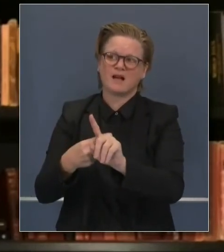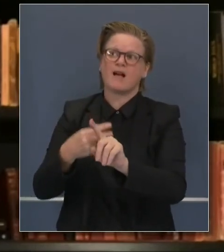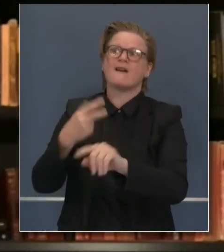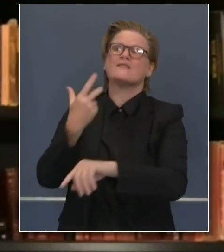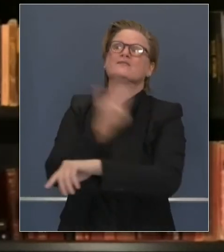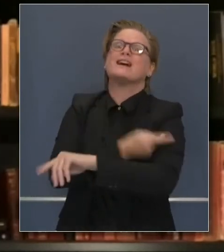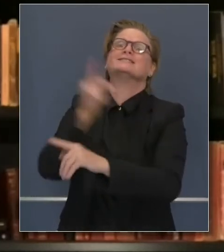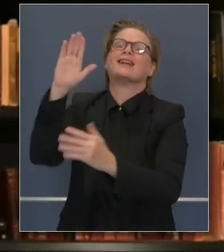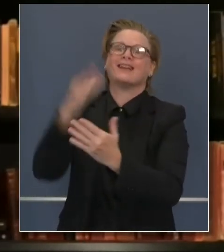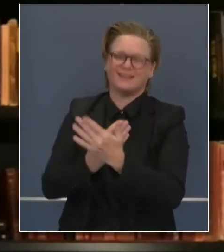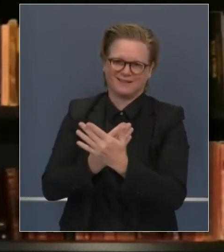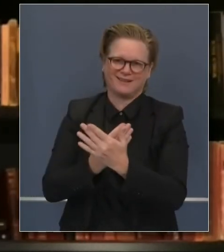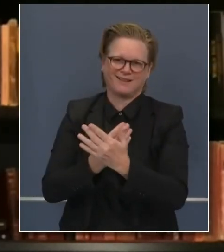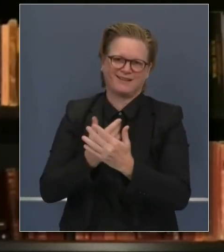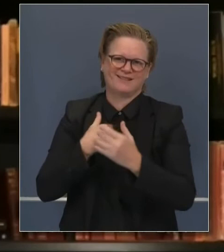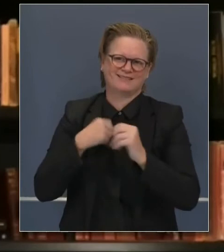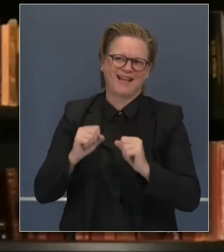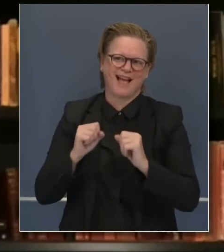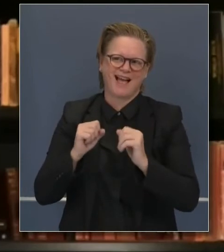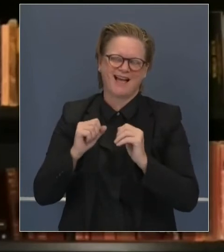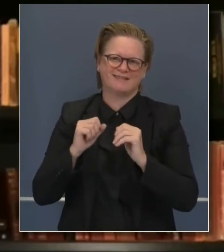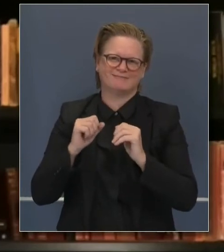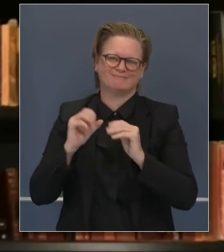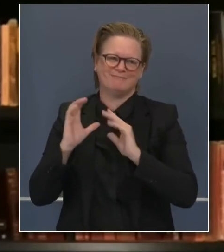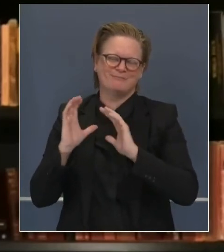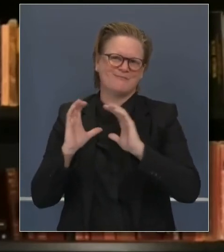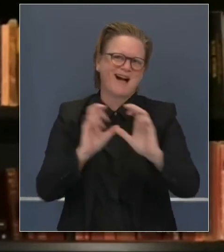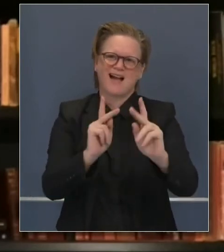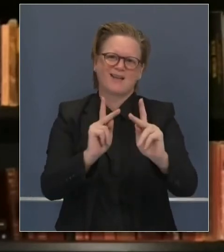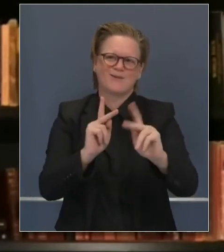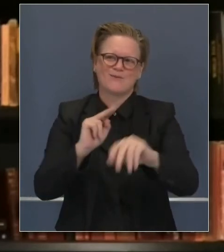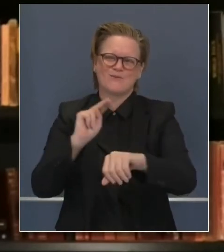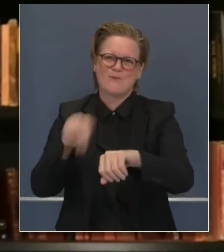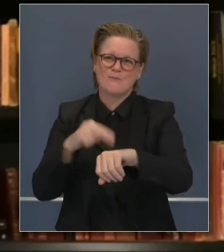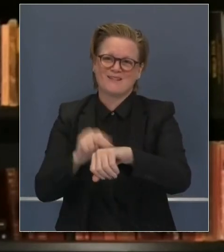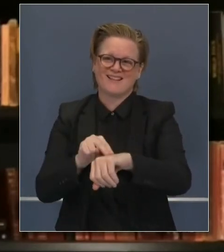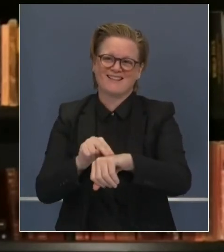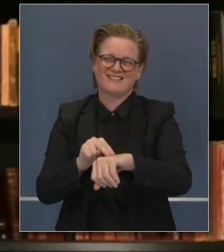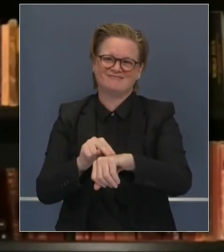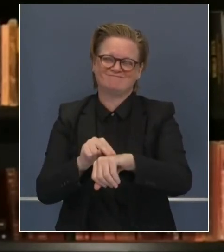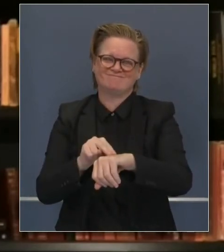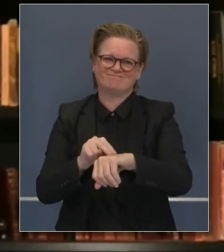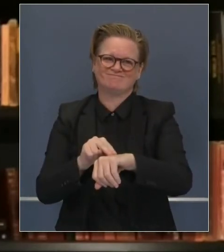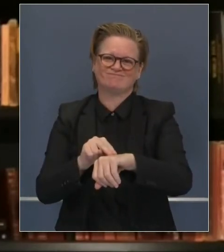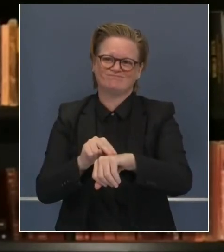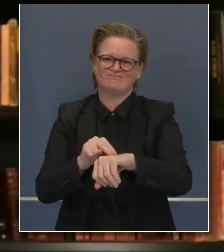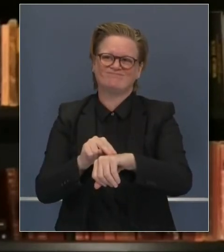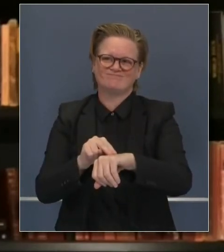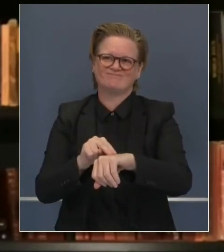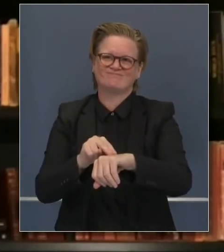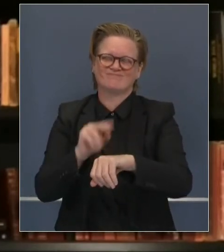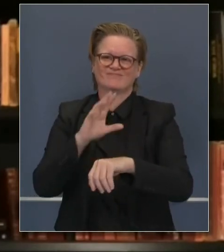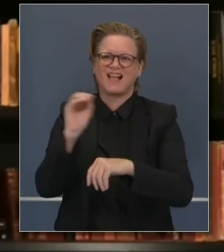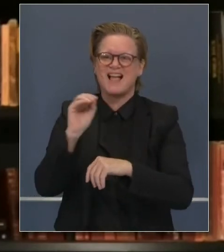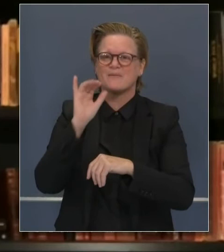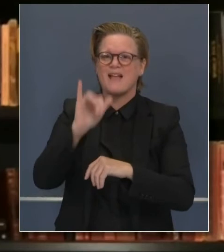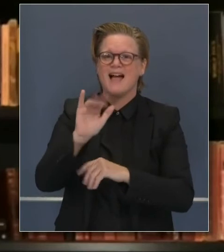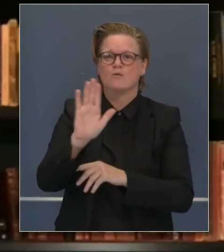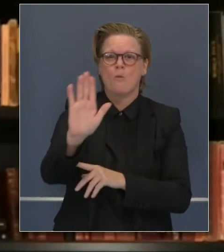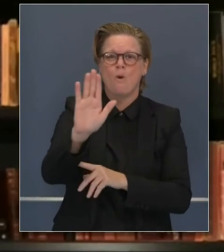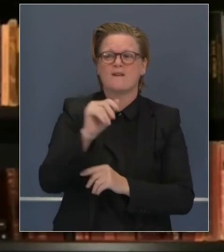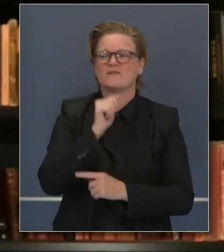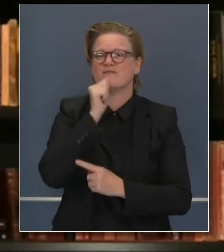normalcy, but the resiliency and vibrancy that we come to expect and what we were enjoying before this